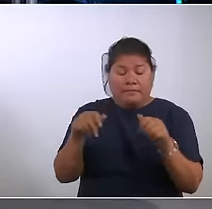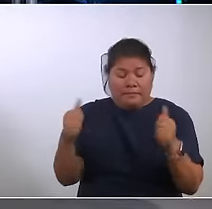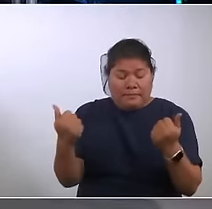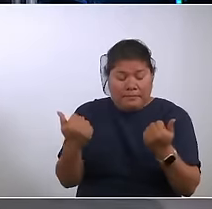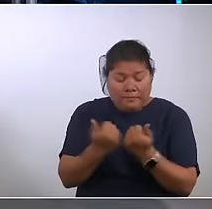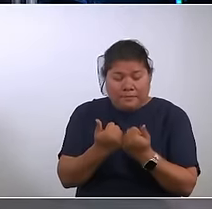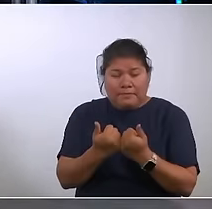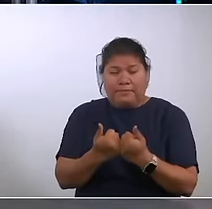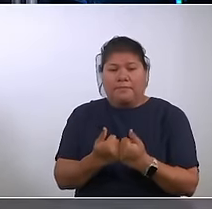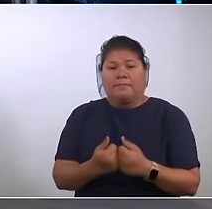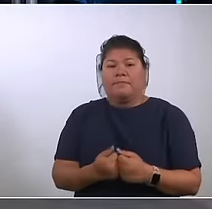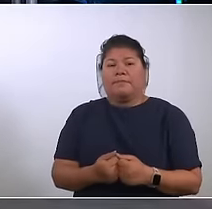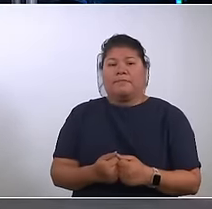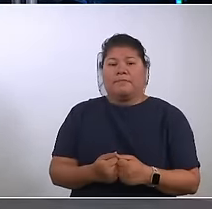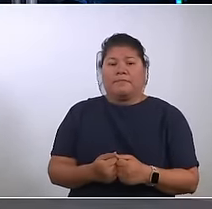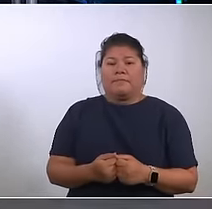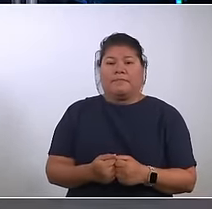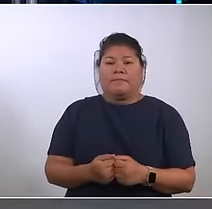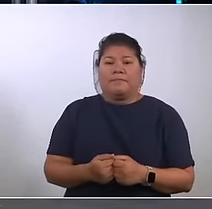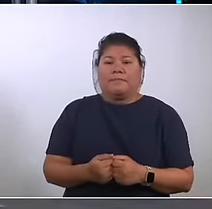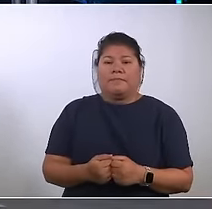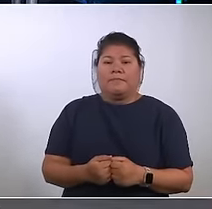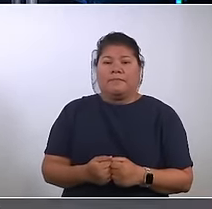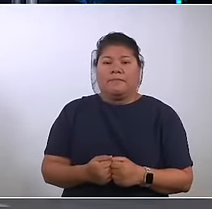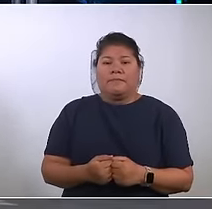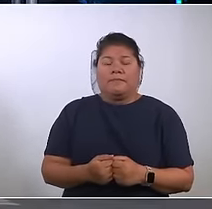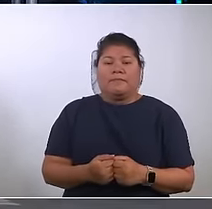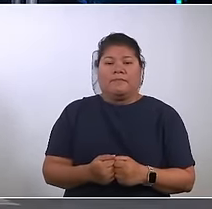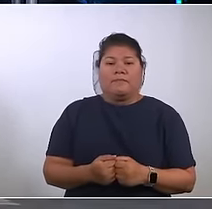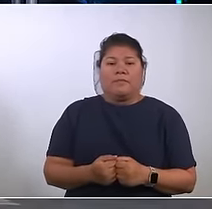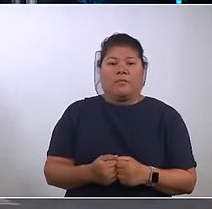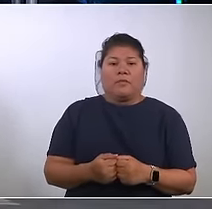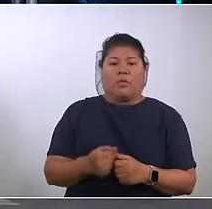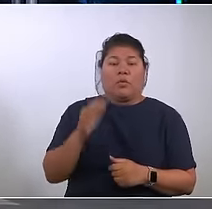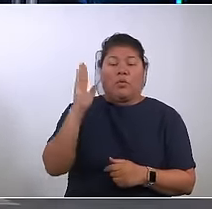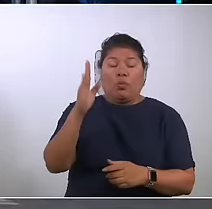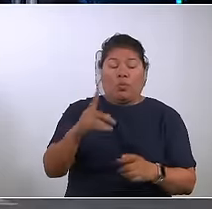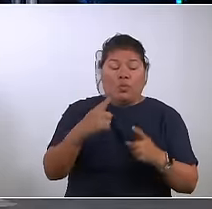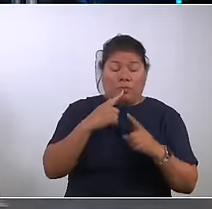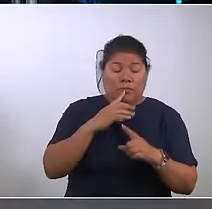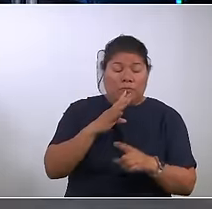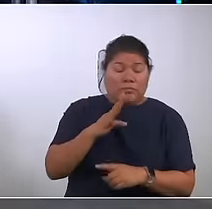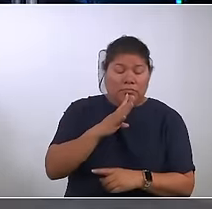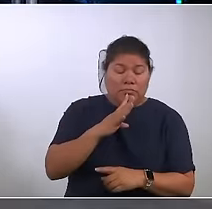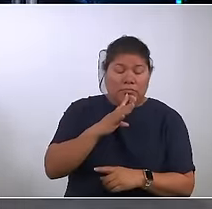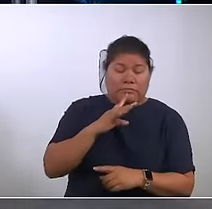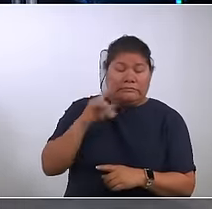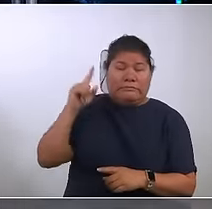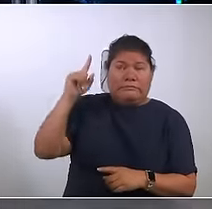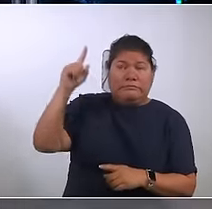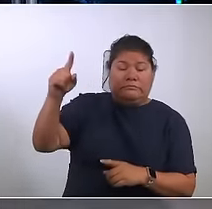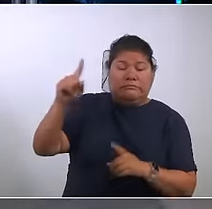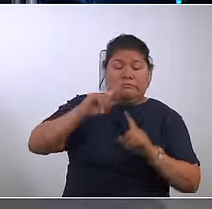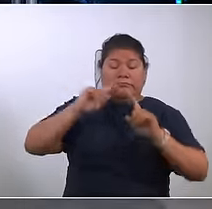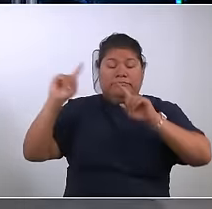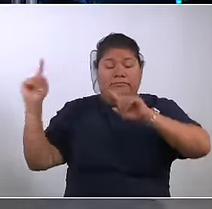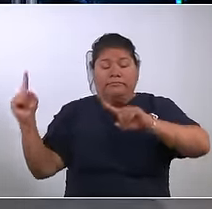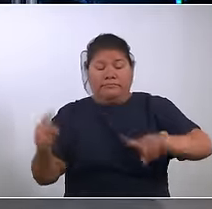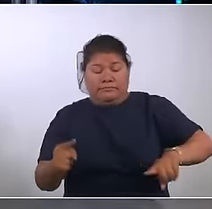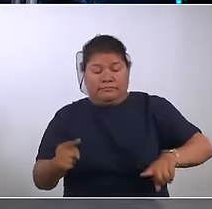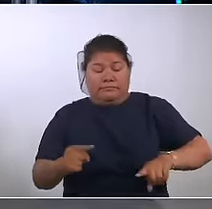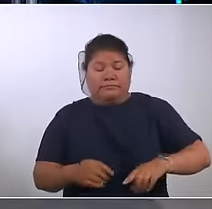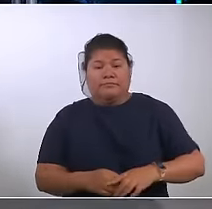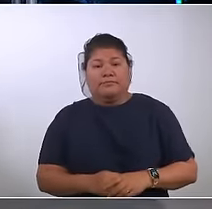apostolic assembly, la asamblea apostólica, will speak, habla, what Christ has commanded, lo